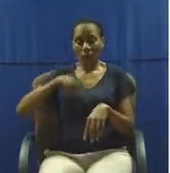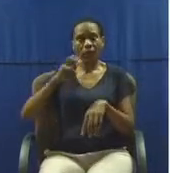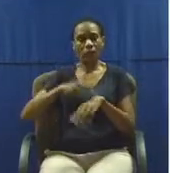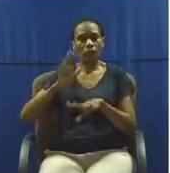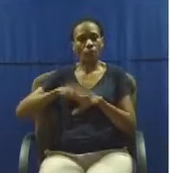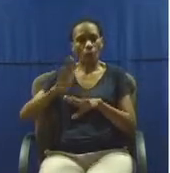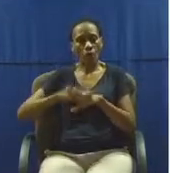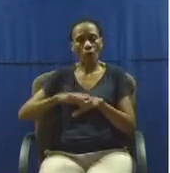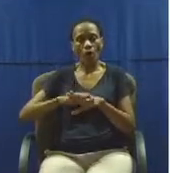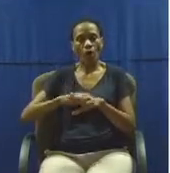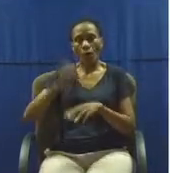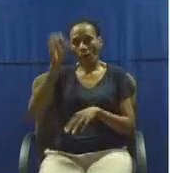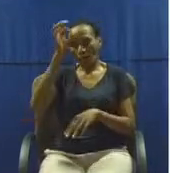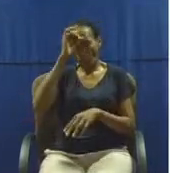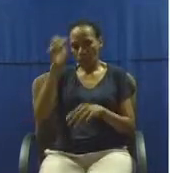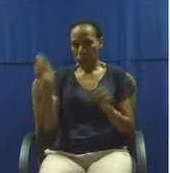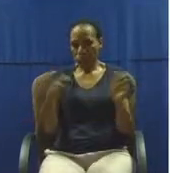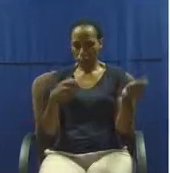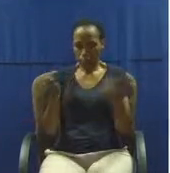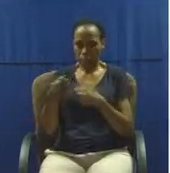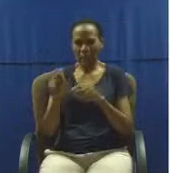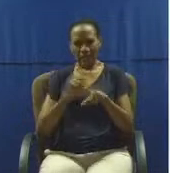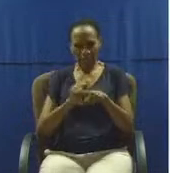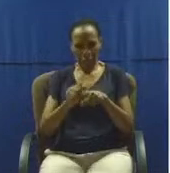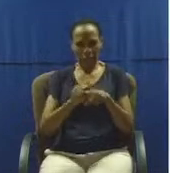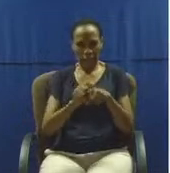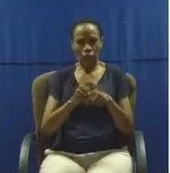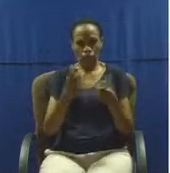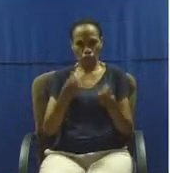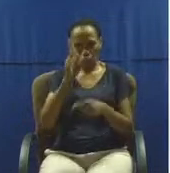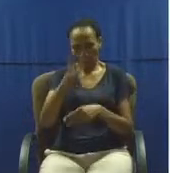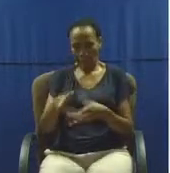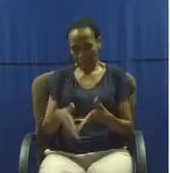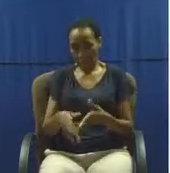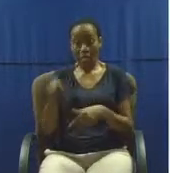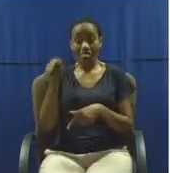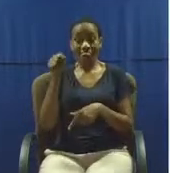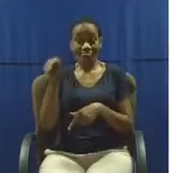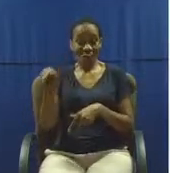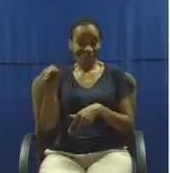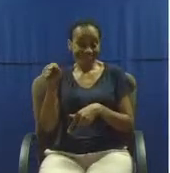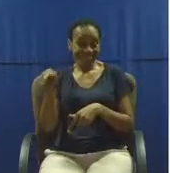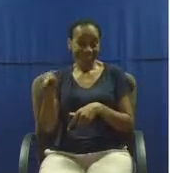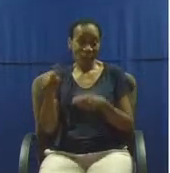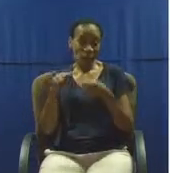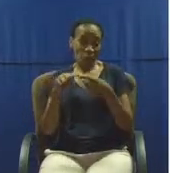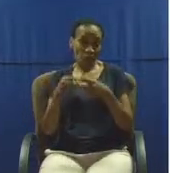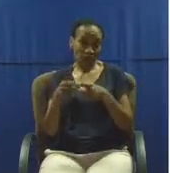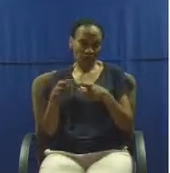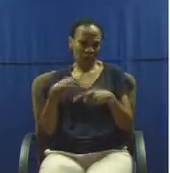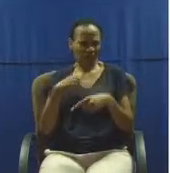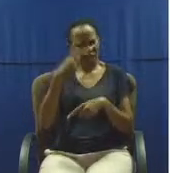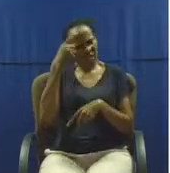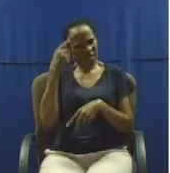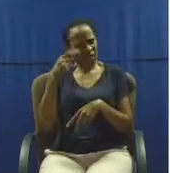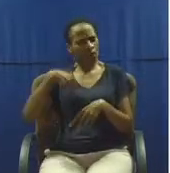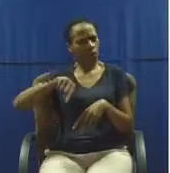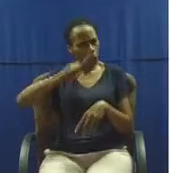also their direct training. And that one, I think, we have said we have